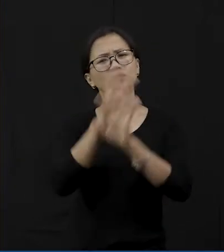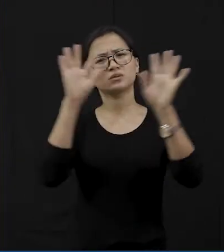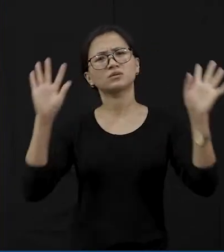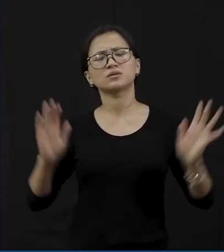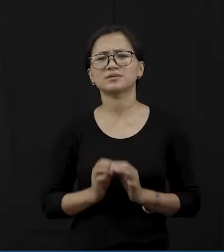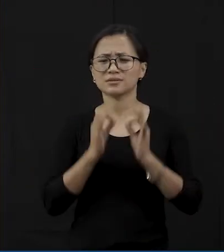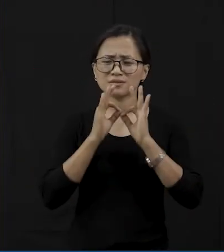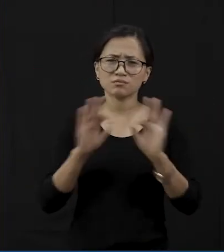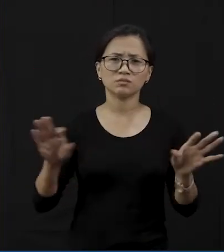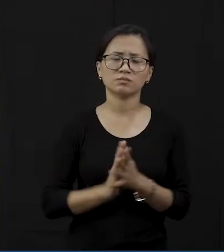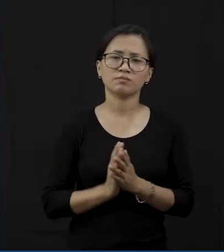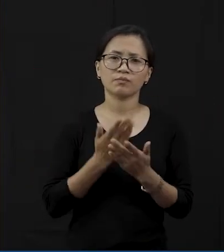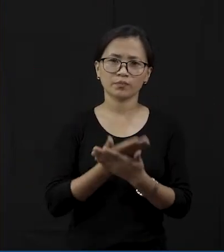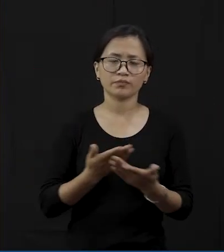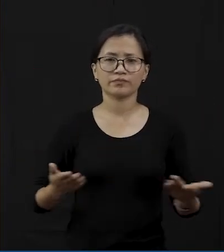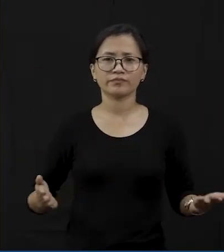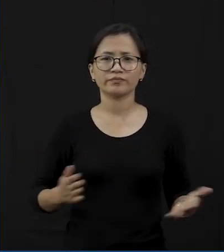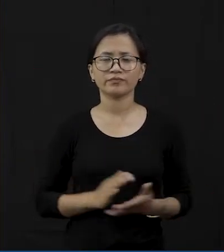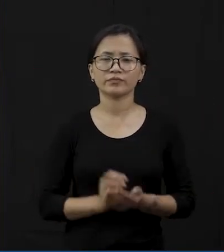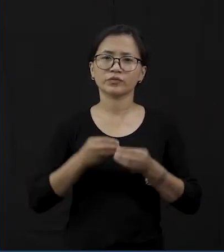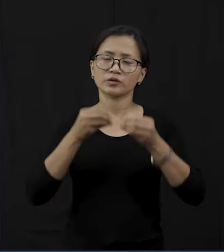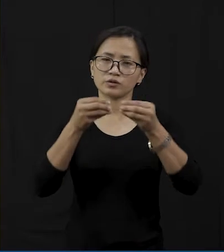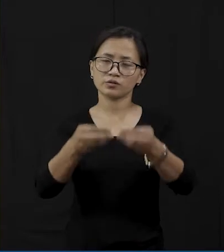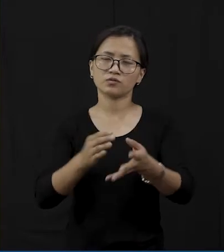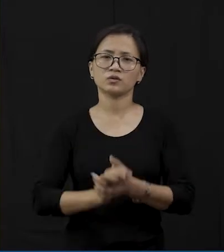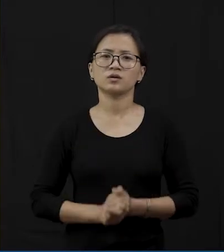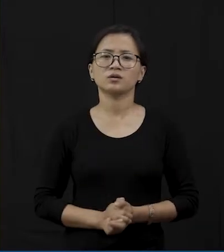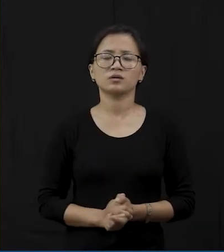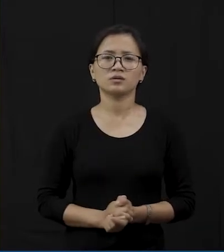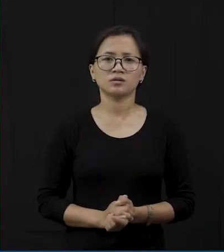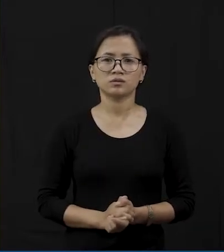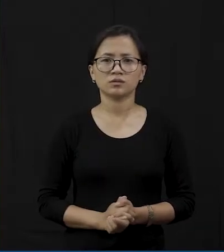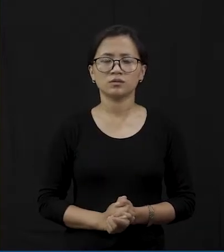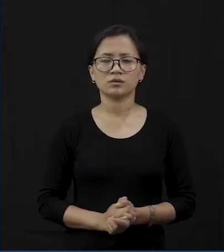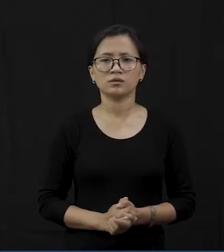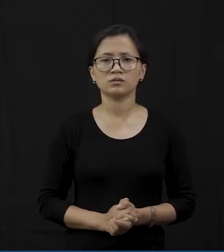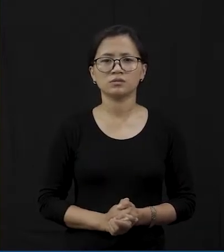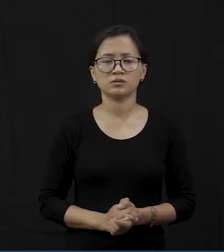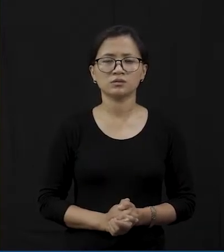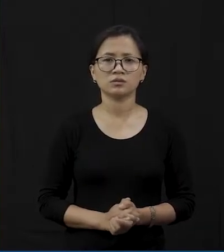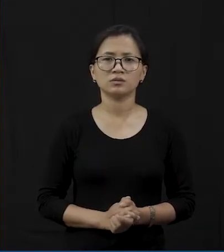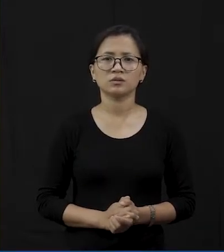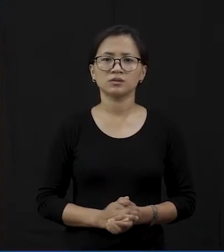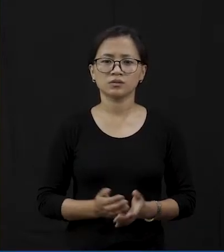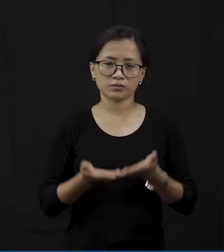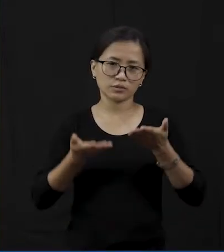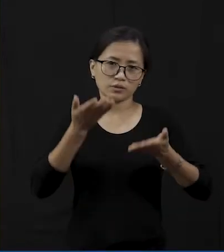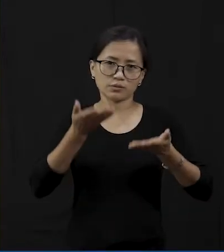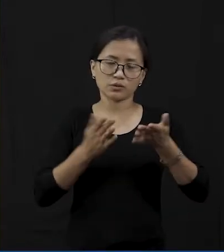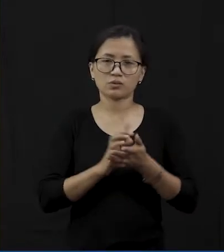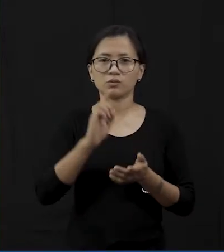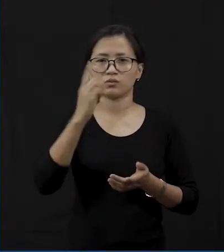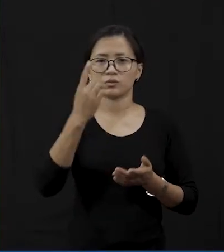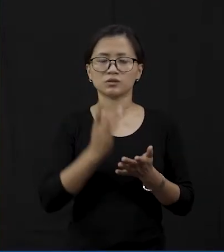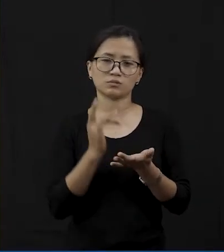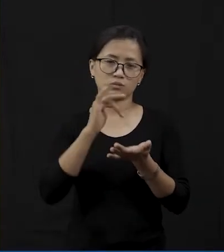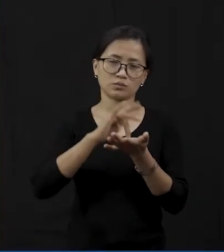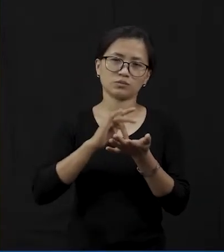simple thing I can give you is that, I can tell you is that, as a trick, is that you compare the ones